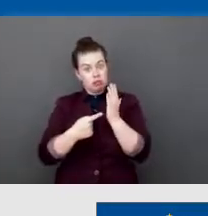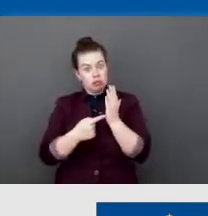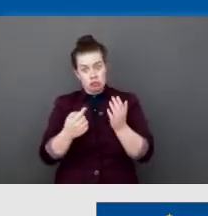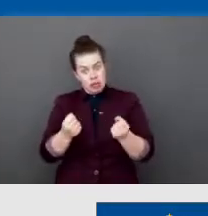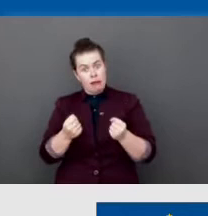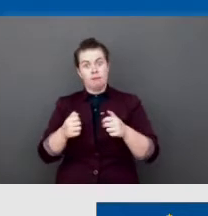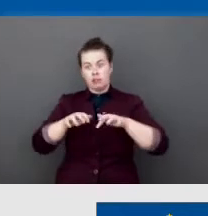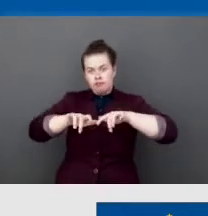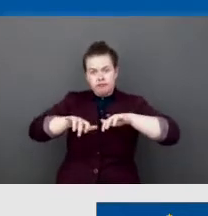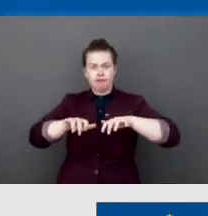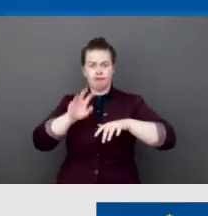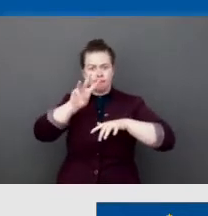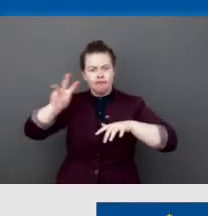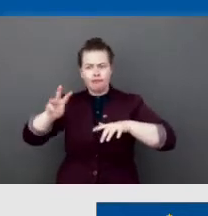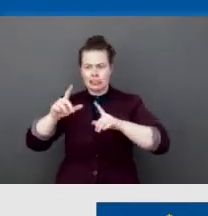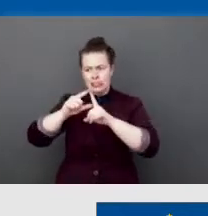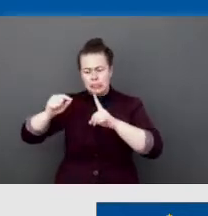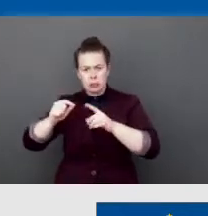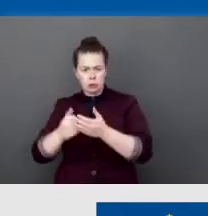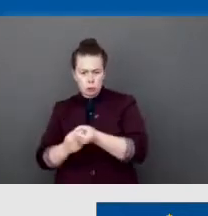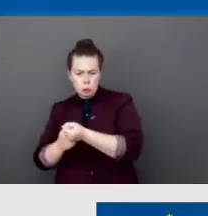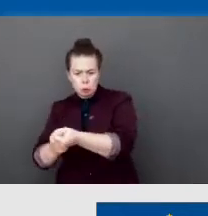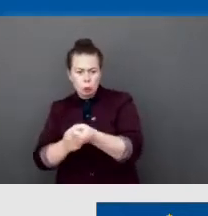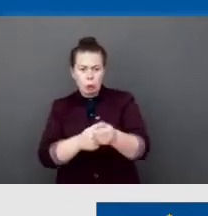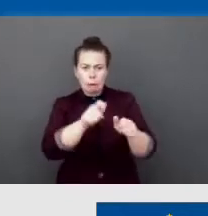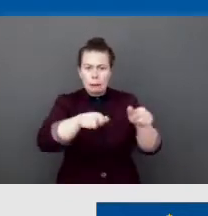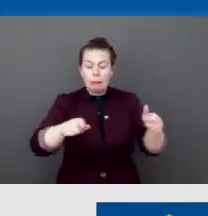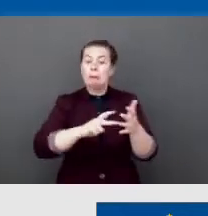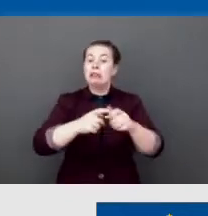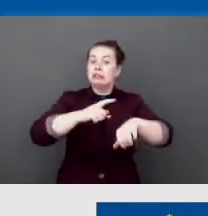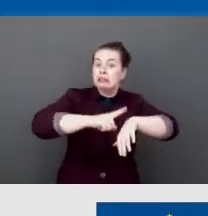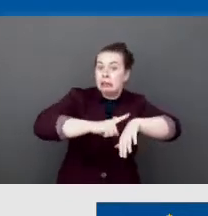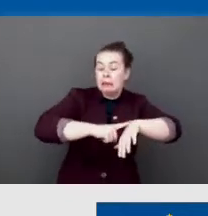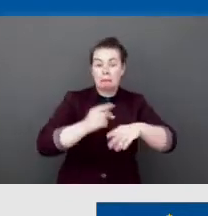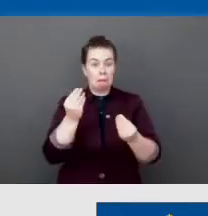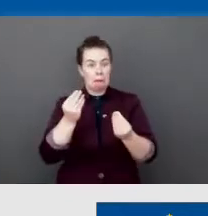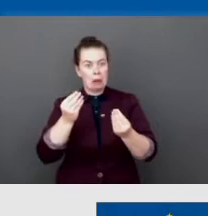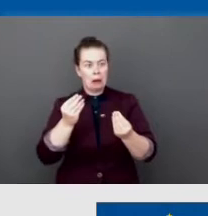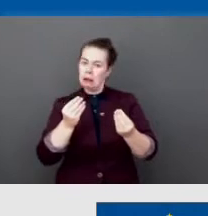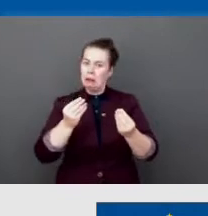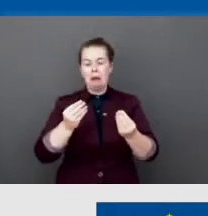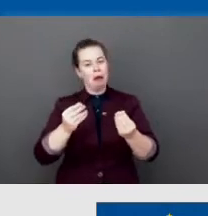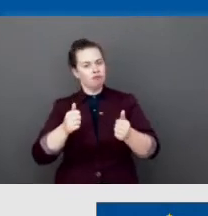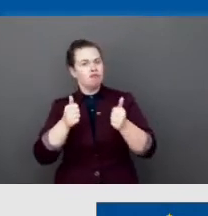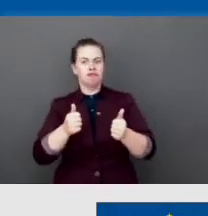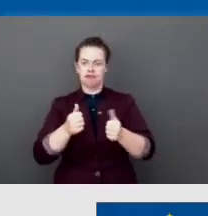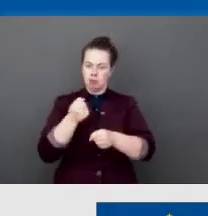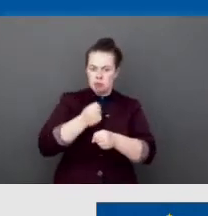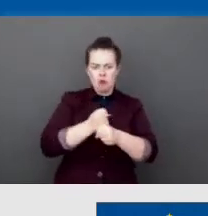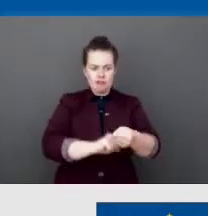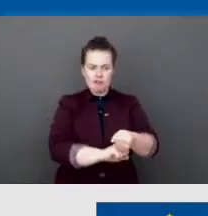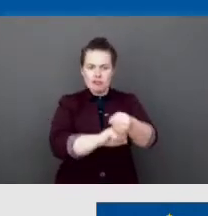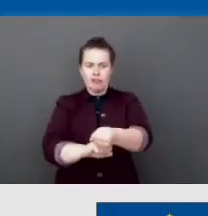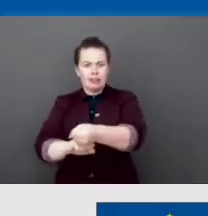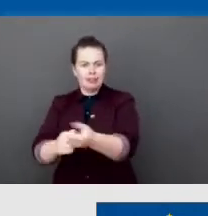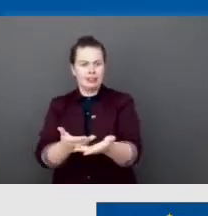to enable care, which is very important in terms of achieving optimization and effectiveness in financially constrained times.